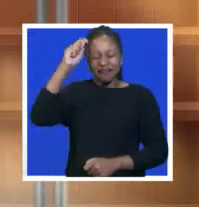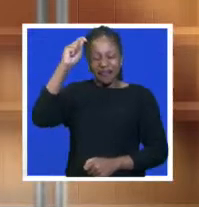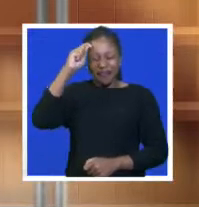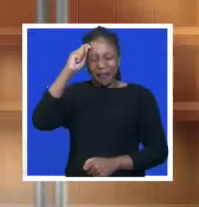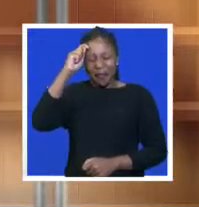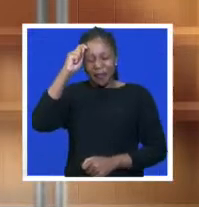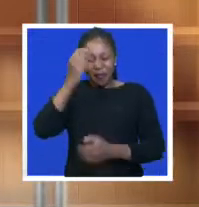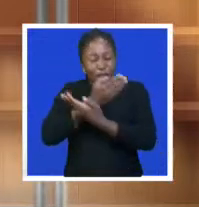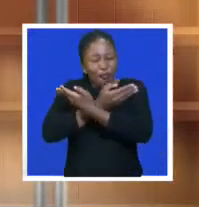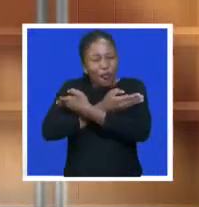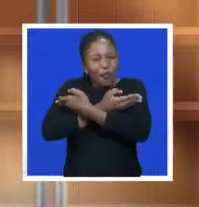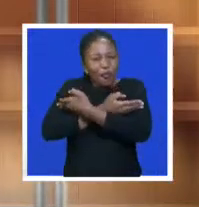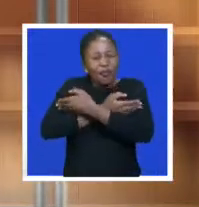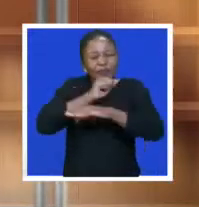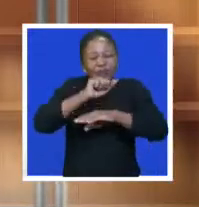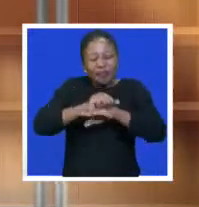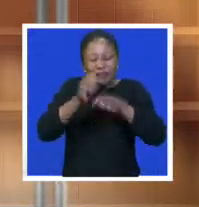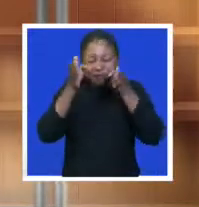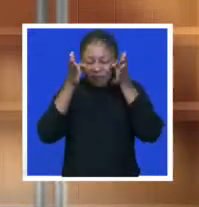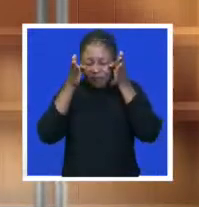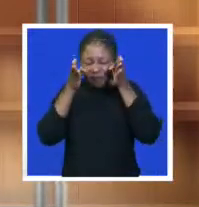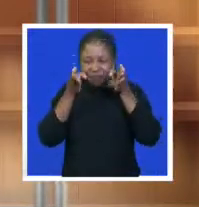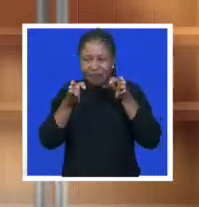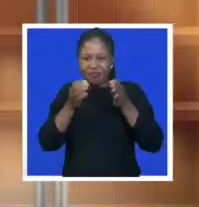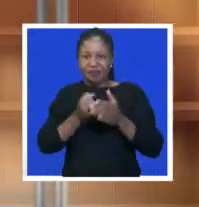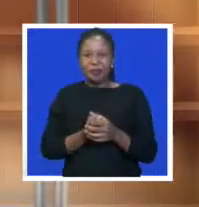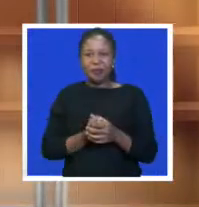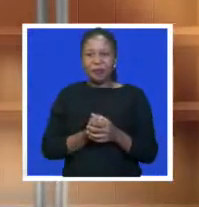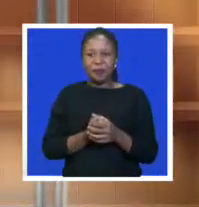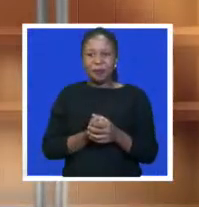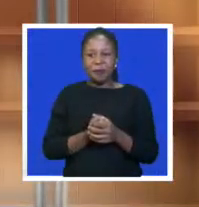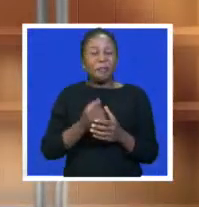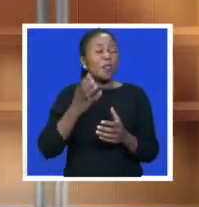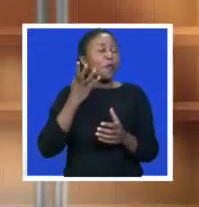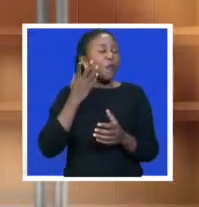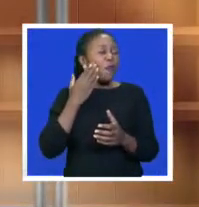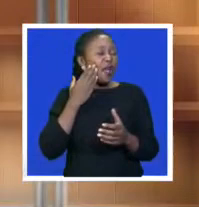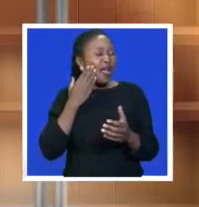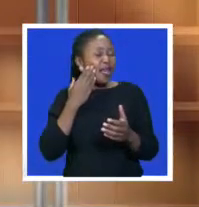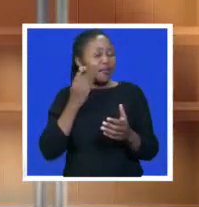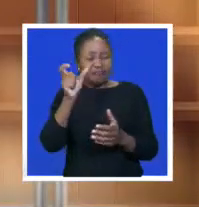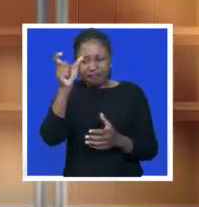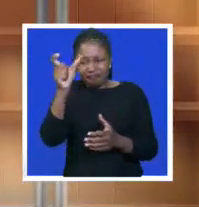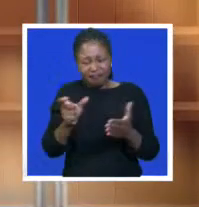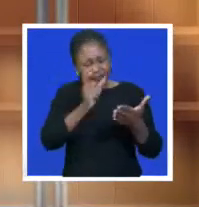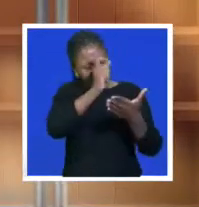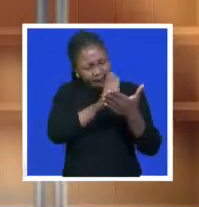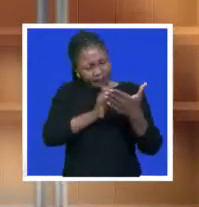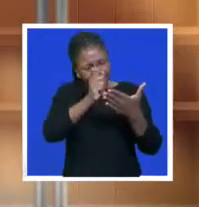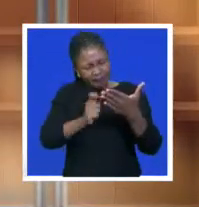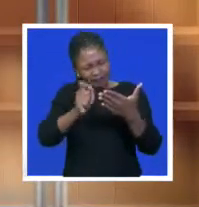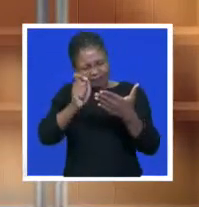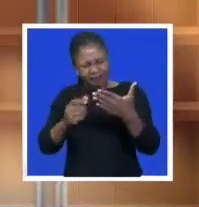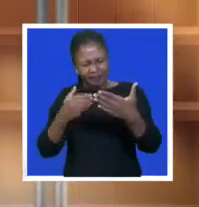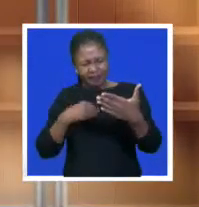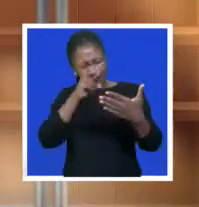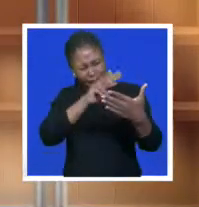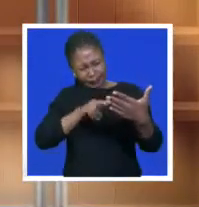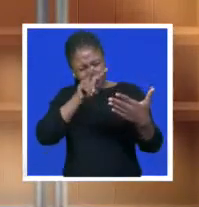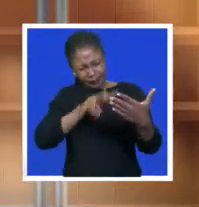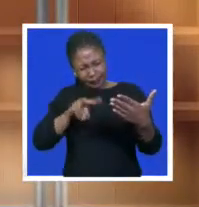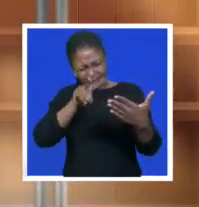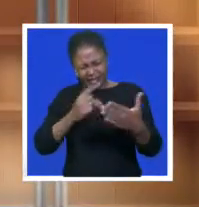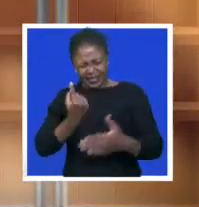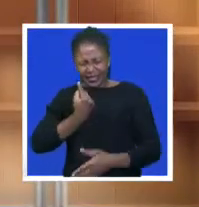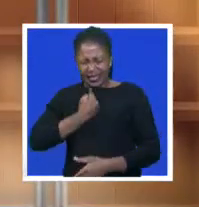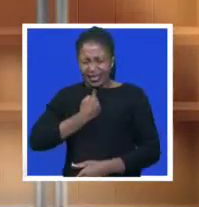saying when actually you are trying to, when the writer is giving us using words such that we can visualize something, this is what we